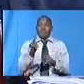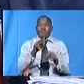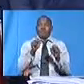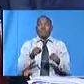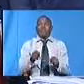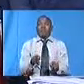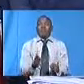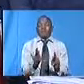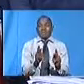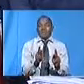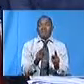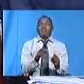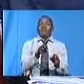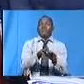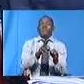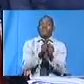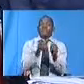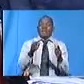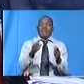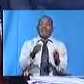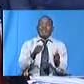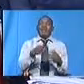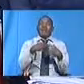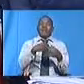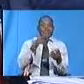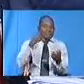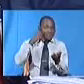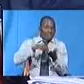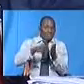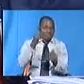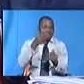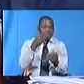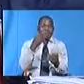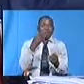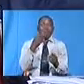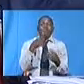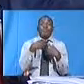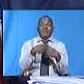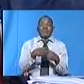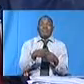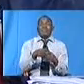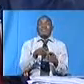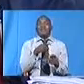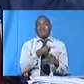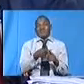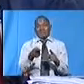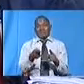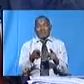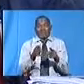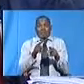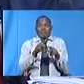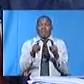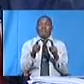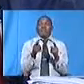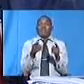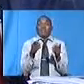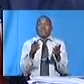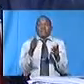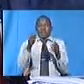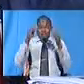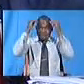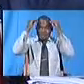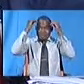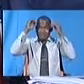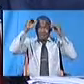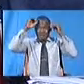through fingerprint verification. And he was not alone in making that suggestion. As I recall, there